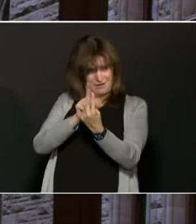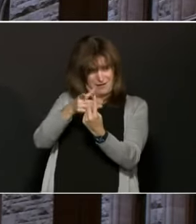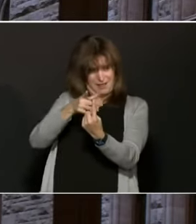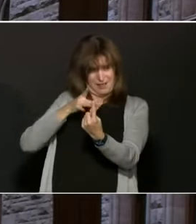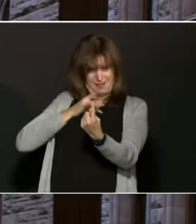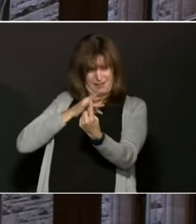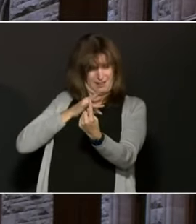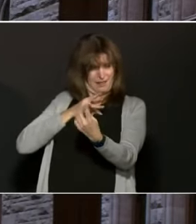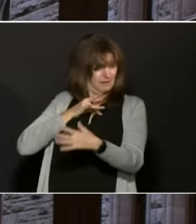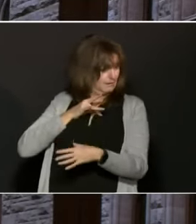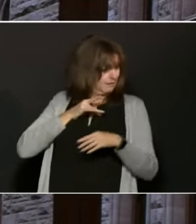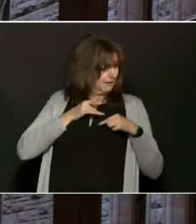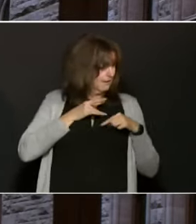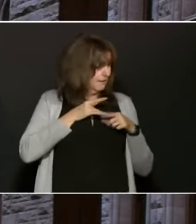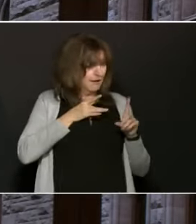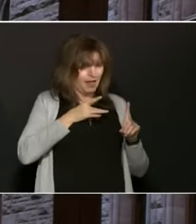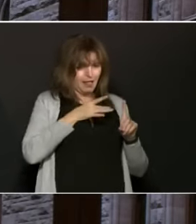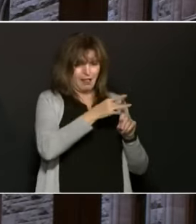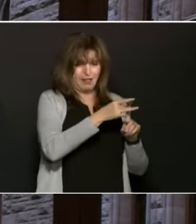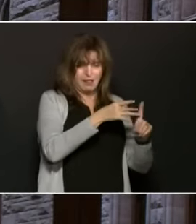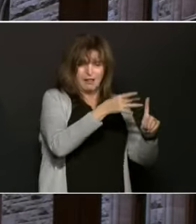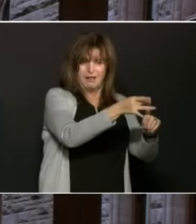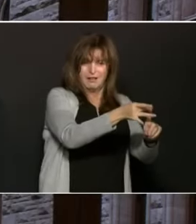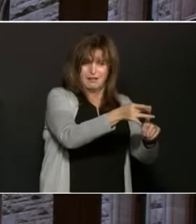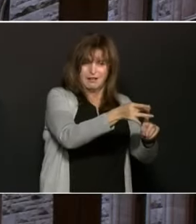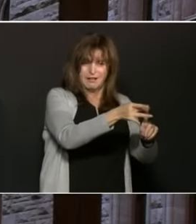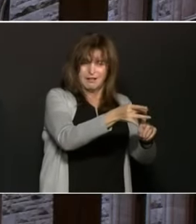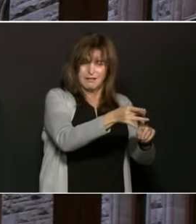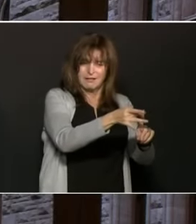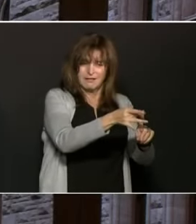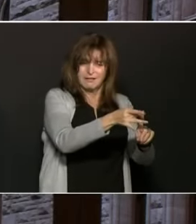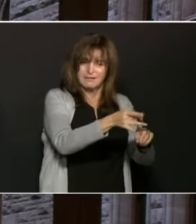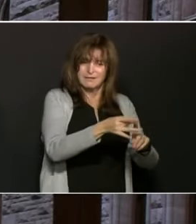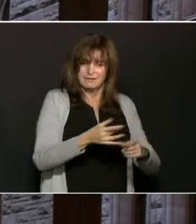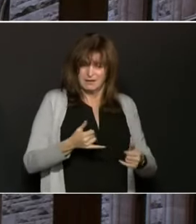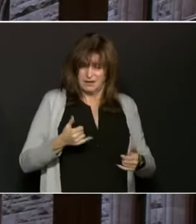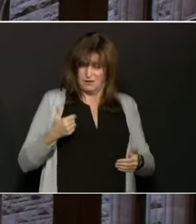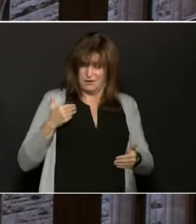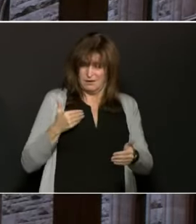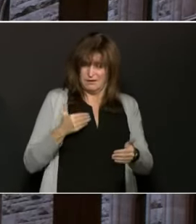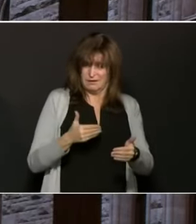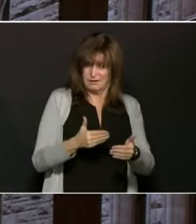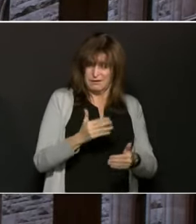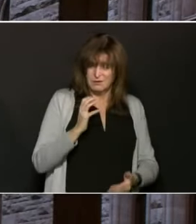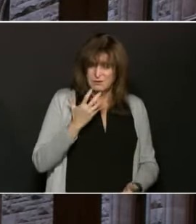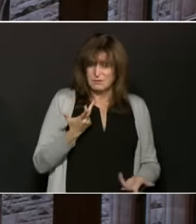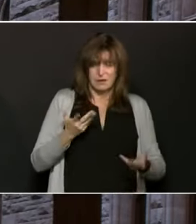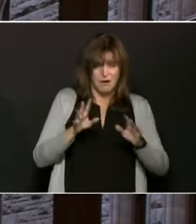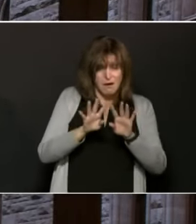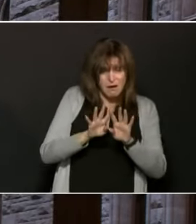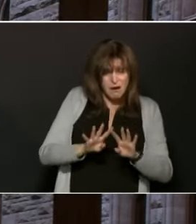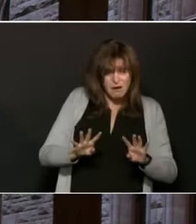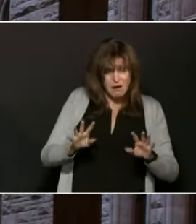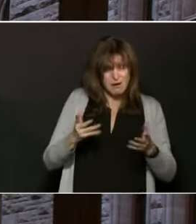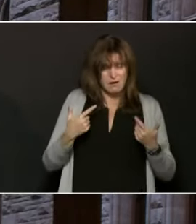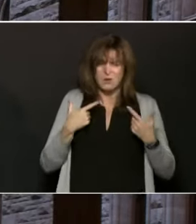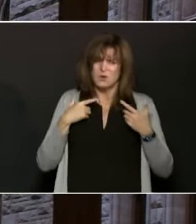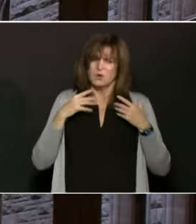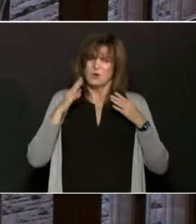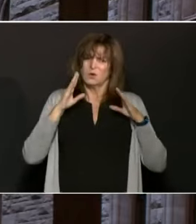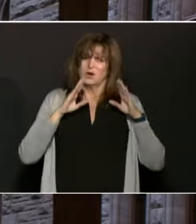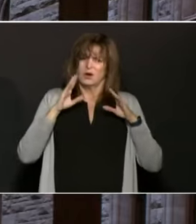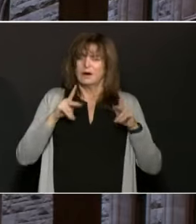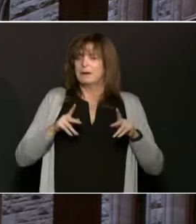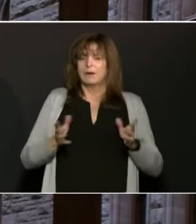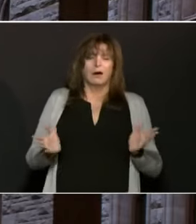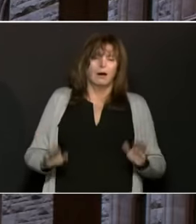do day in and day out. And especially now coming up to Christmas, New Year's, we're very worried in Hanukkah that people may say, well, whatever. No, it's